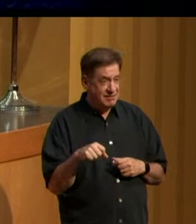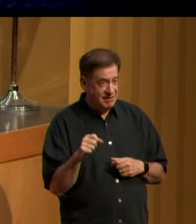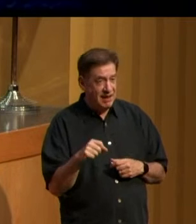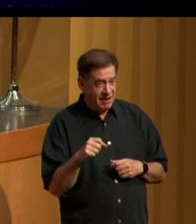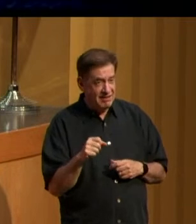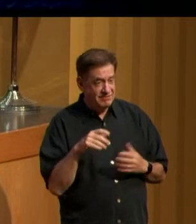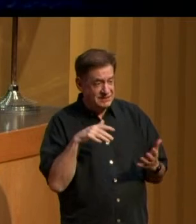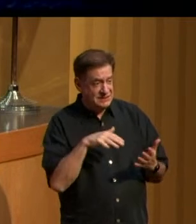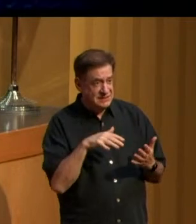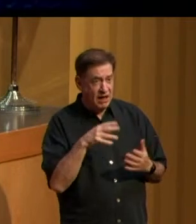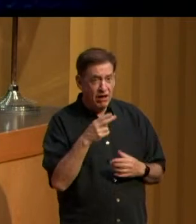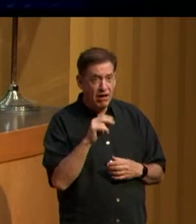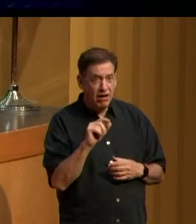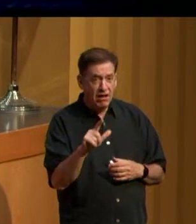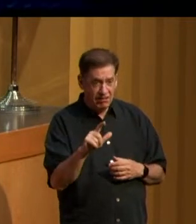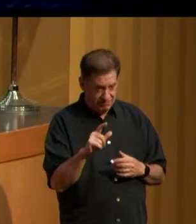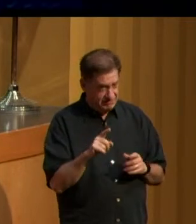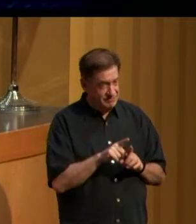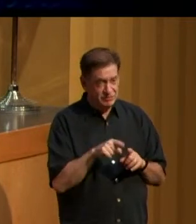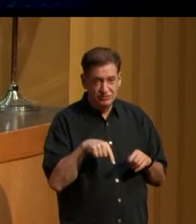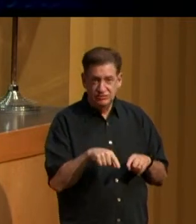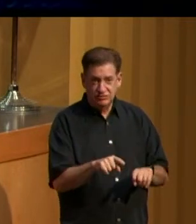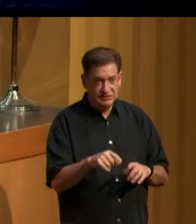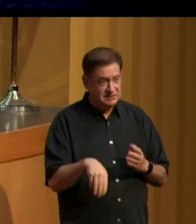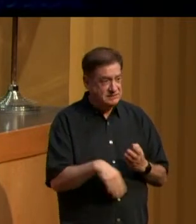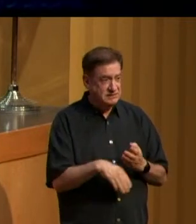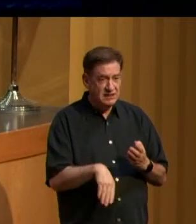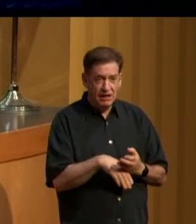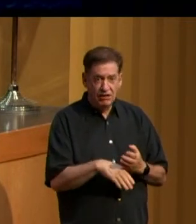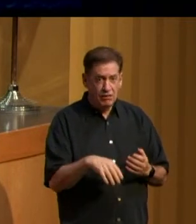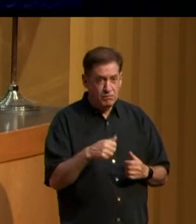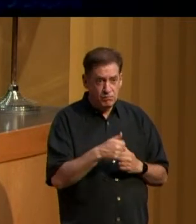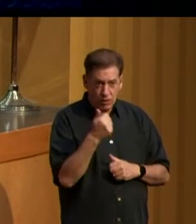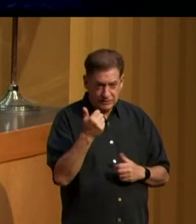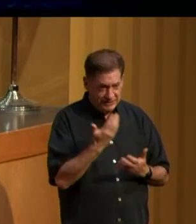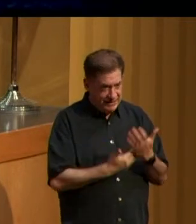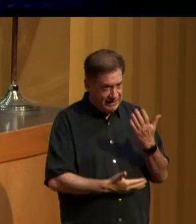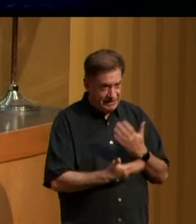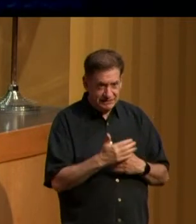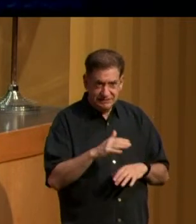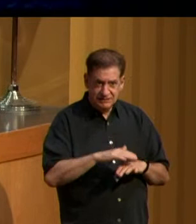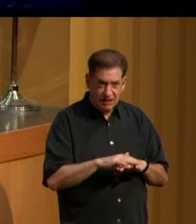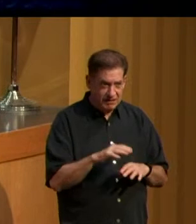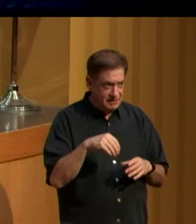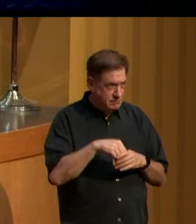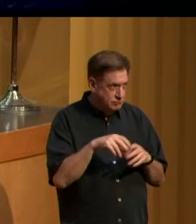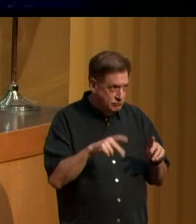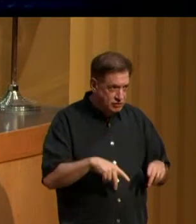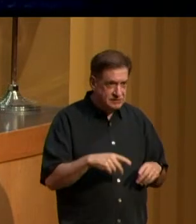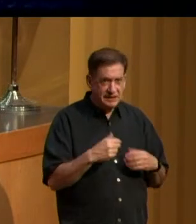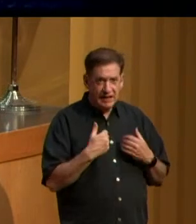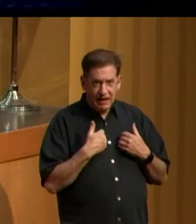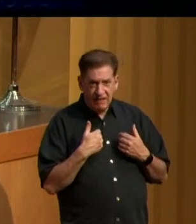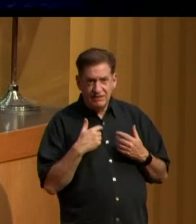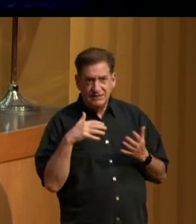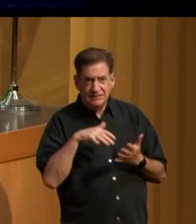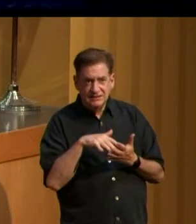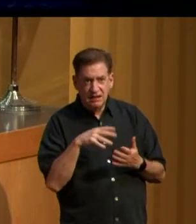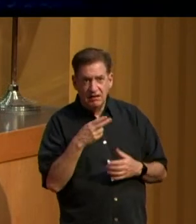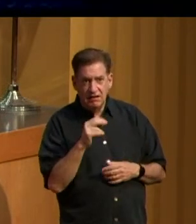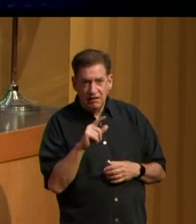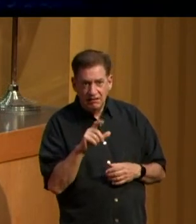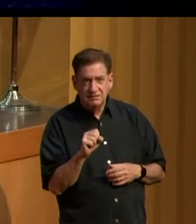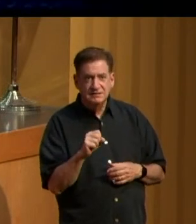study halls. Where soccer and most athletics is hands-on and in-person, and having to do study halls